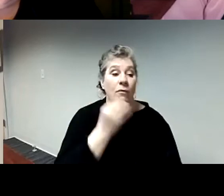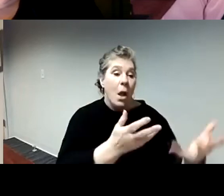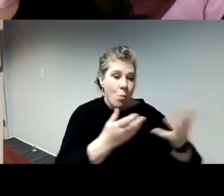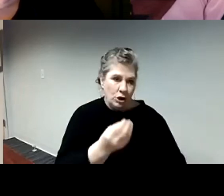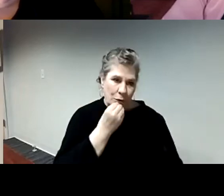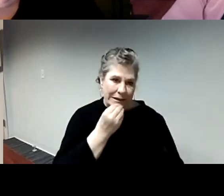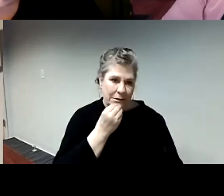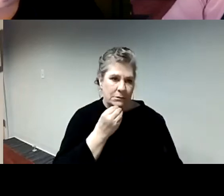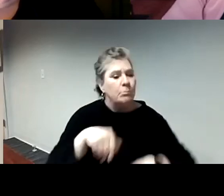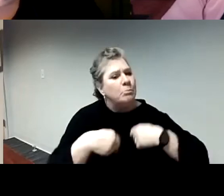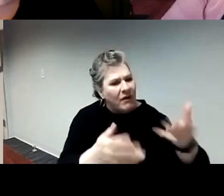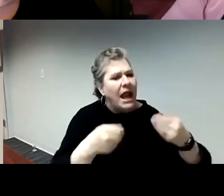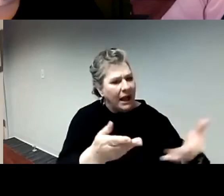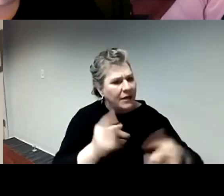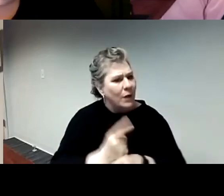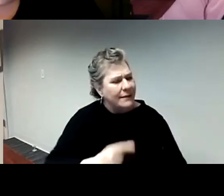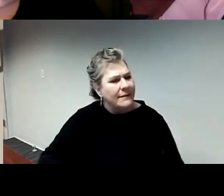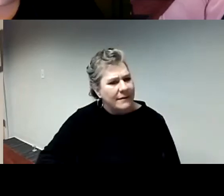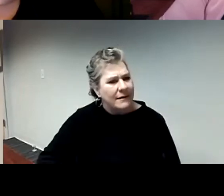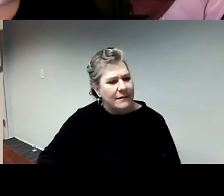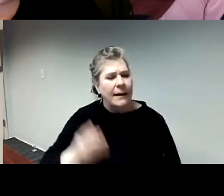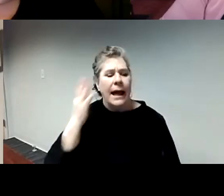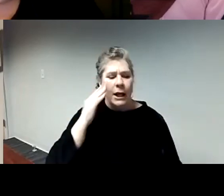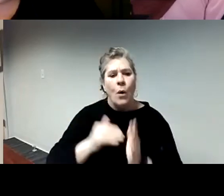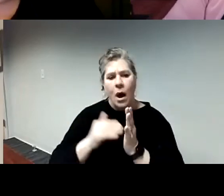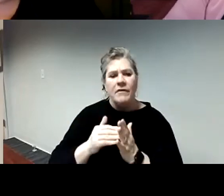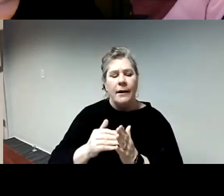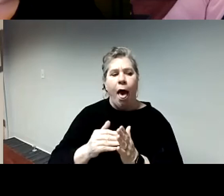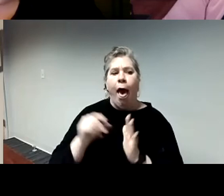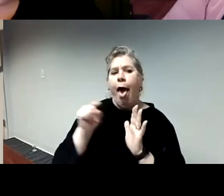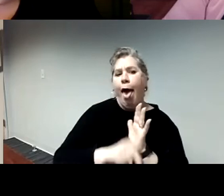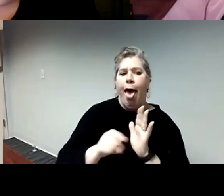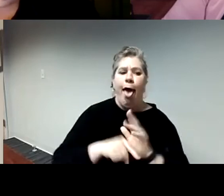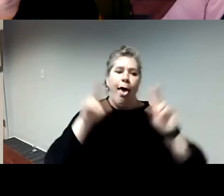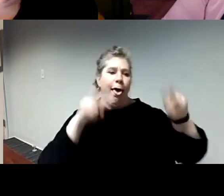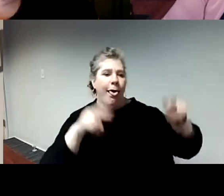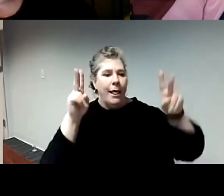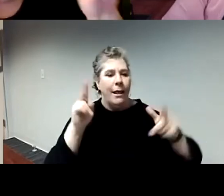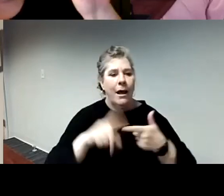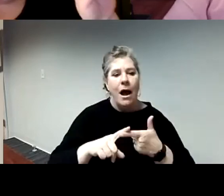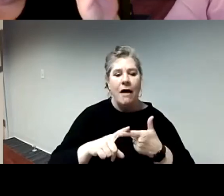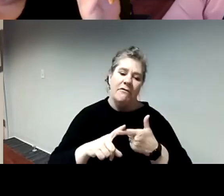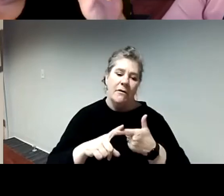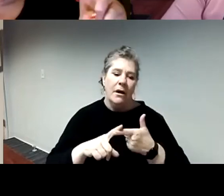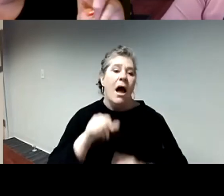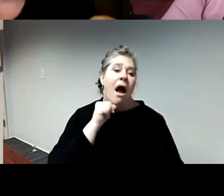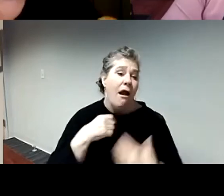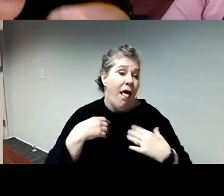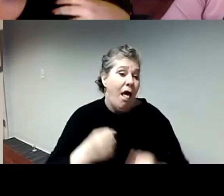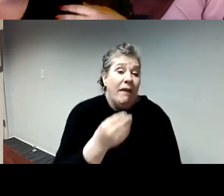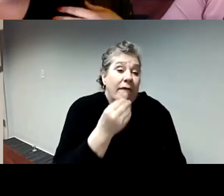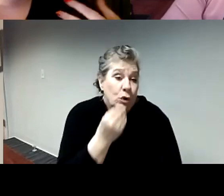eat. I know that there's a lot of demonization specifically of like classically unhealthy